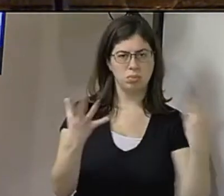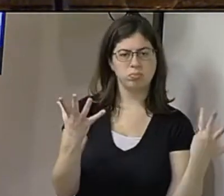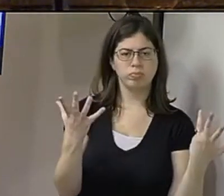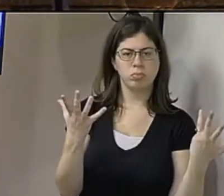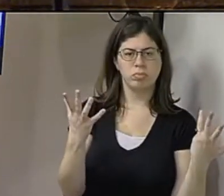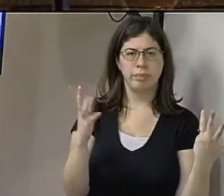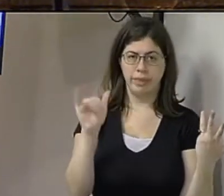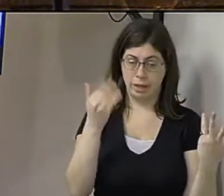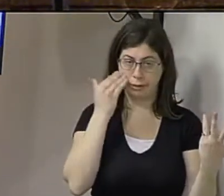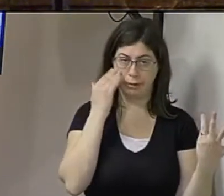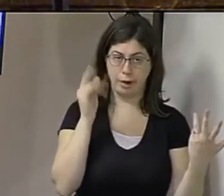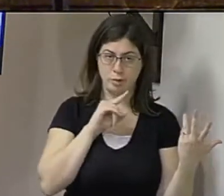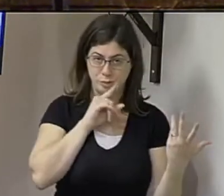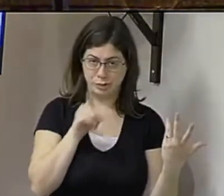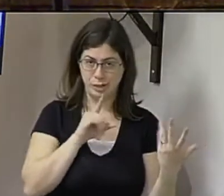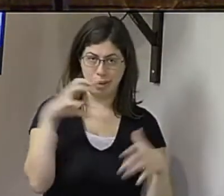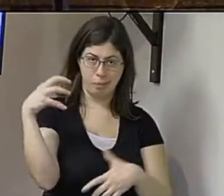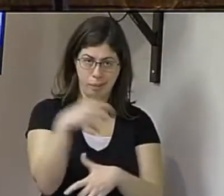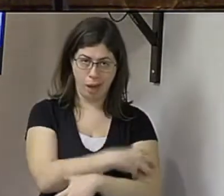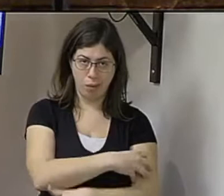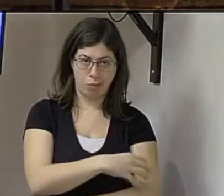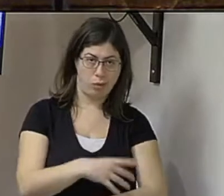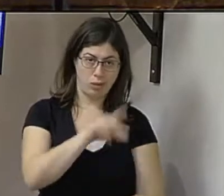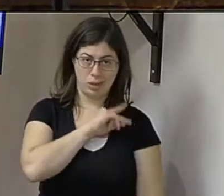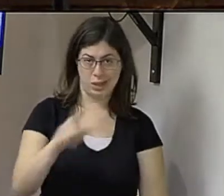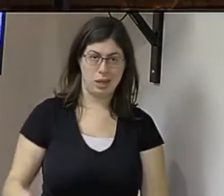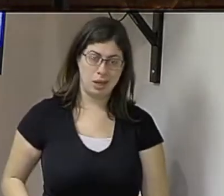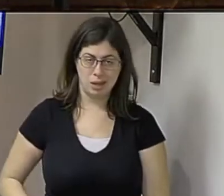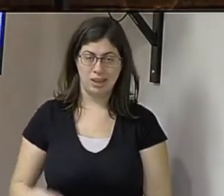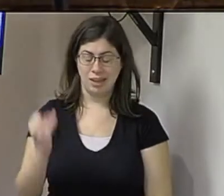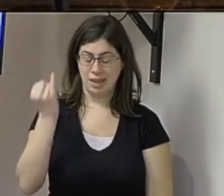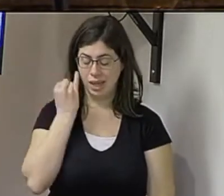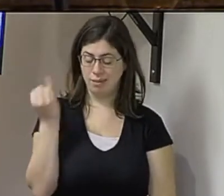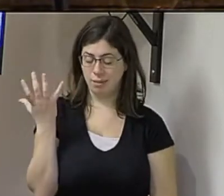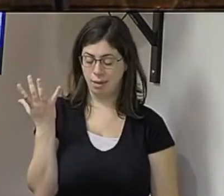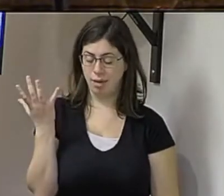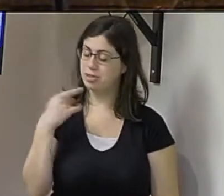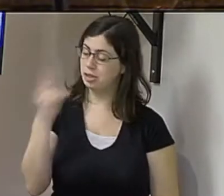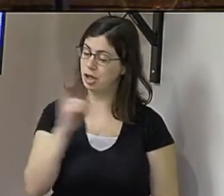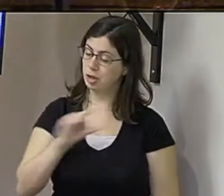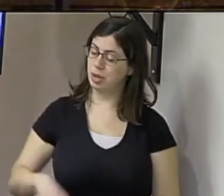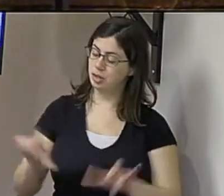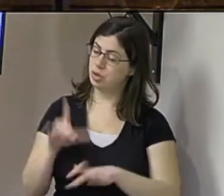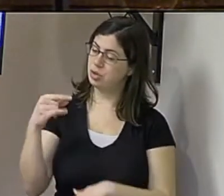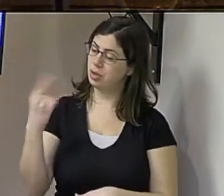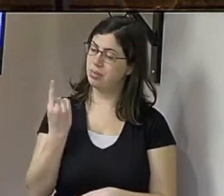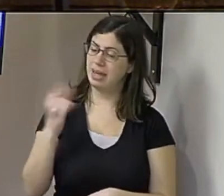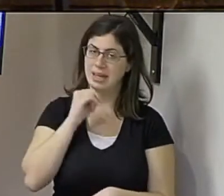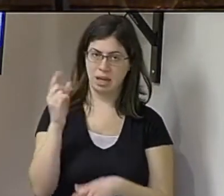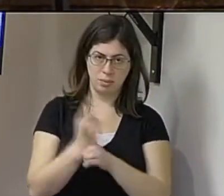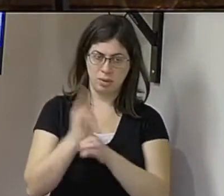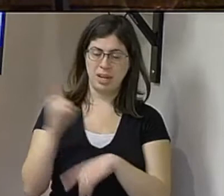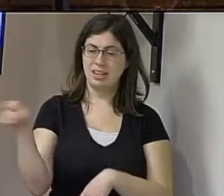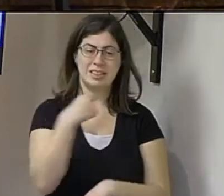So this is how you know that you're a really very powerful king, is when you order your queen to do something indecent and she says, no, I'm